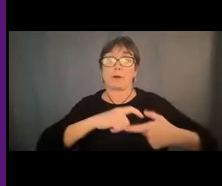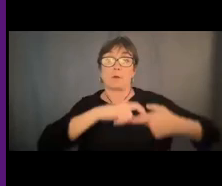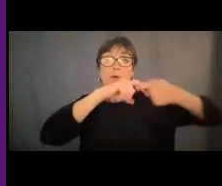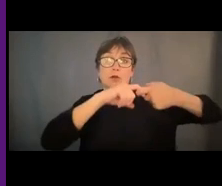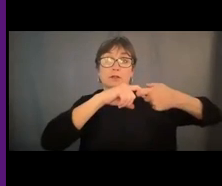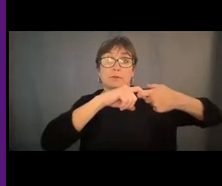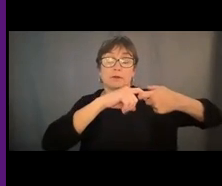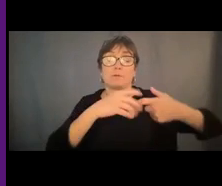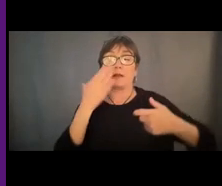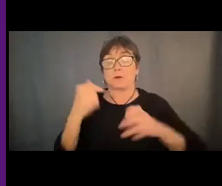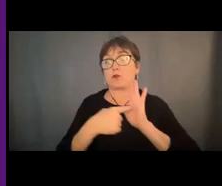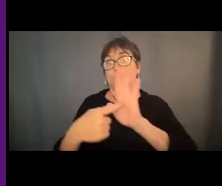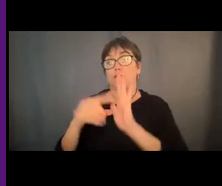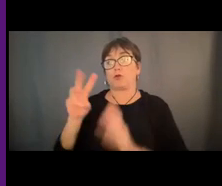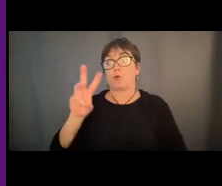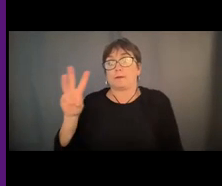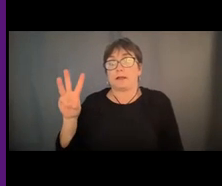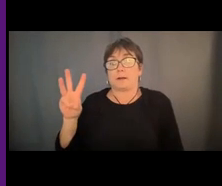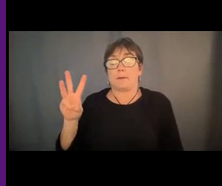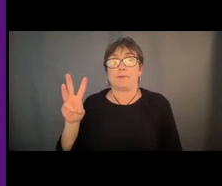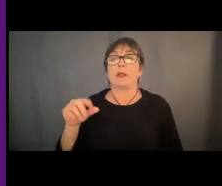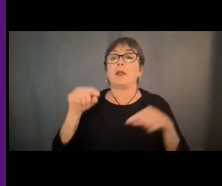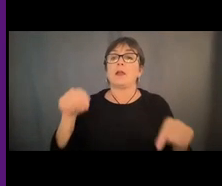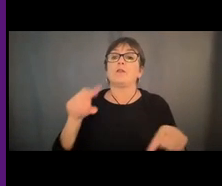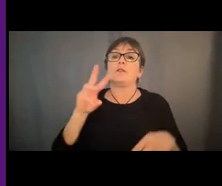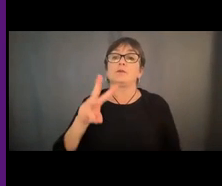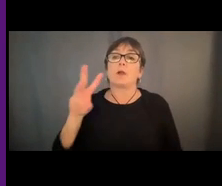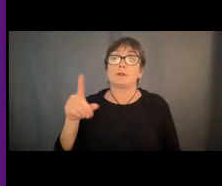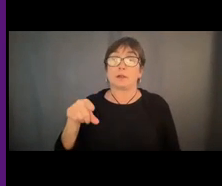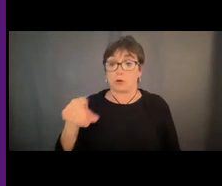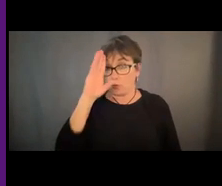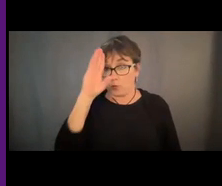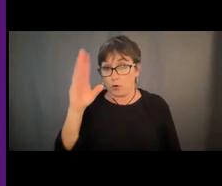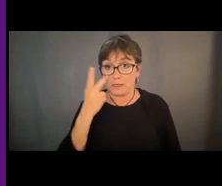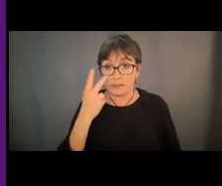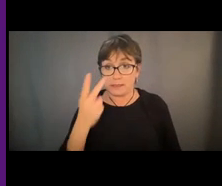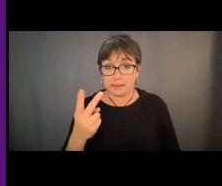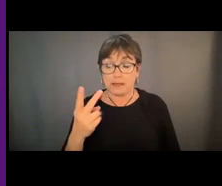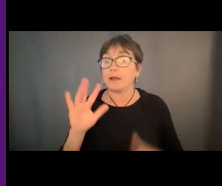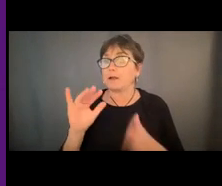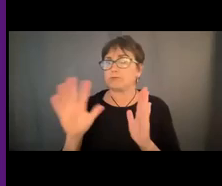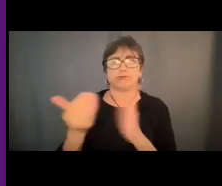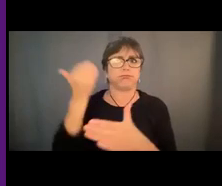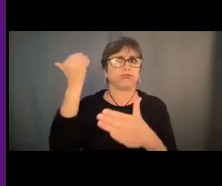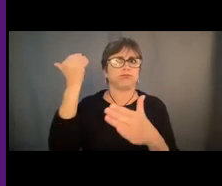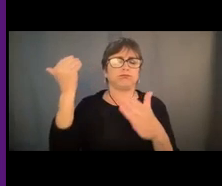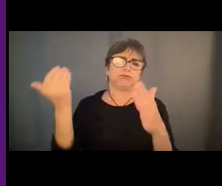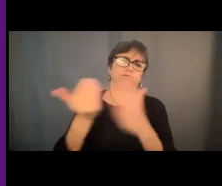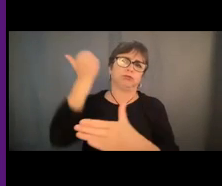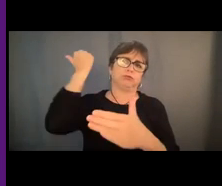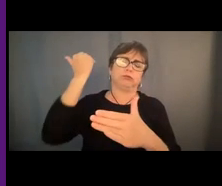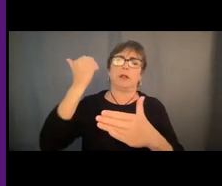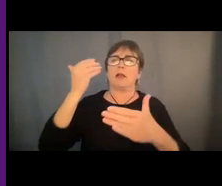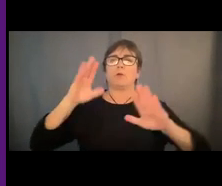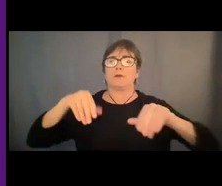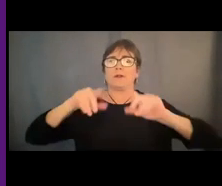Now, this website that you will be seeing is brand new. It's actually not even released